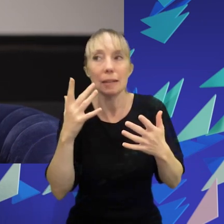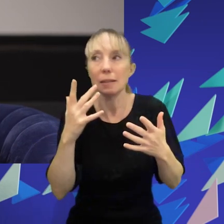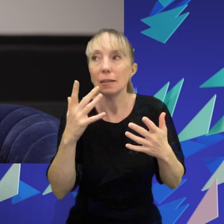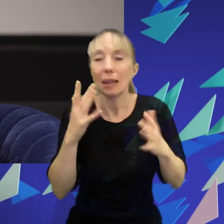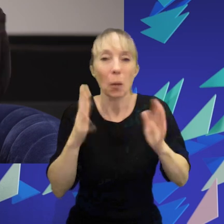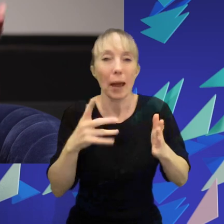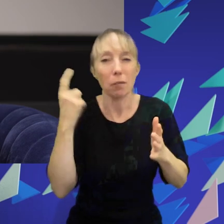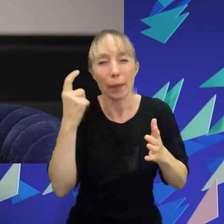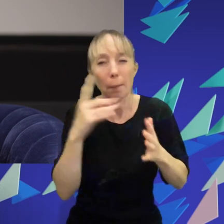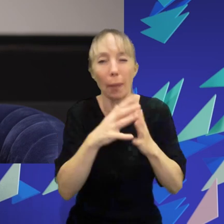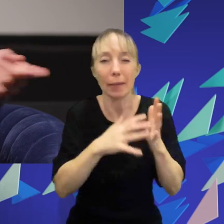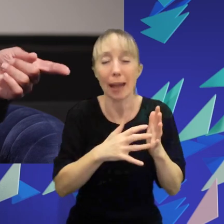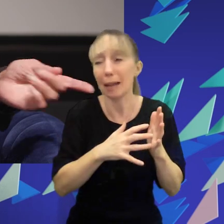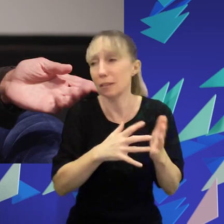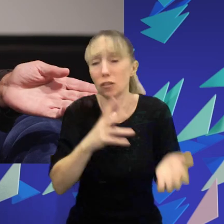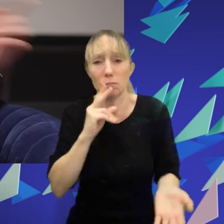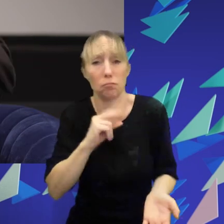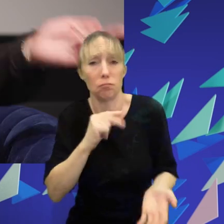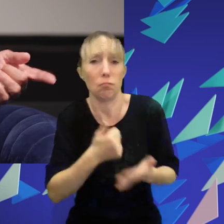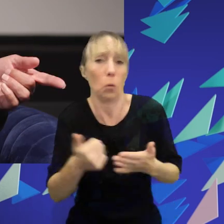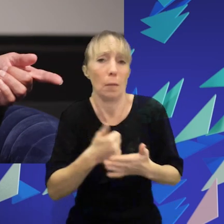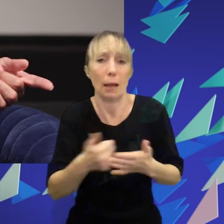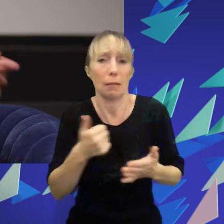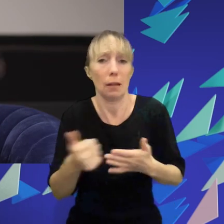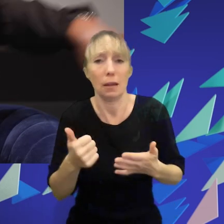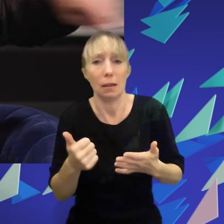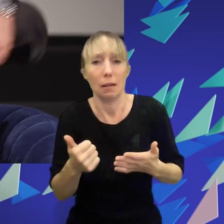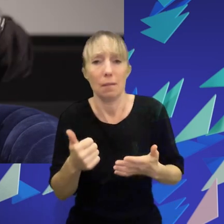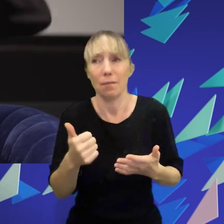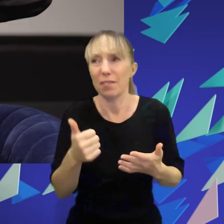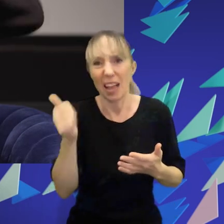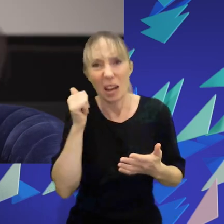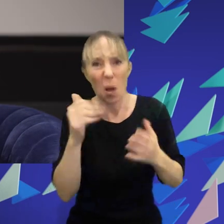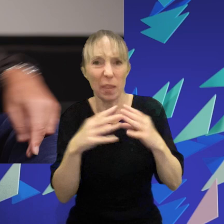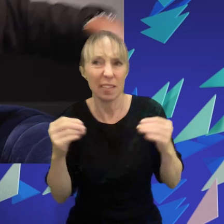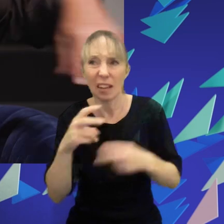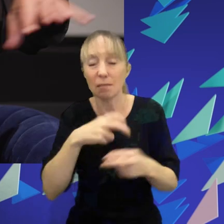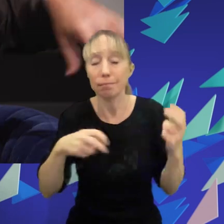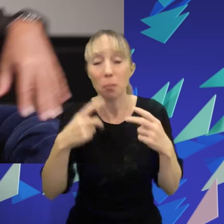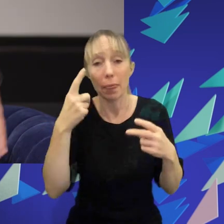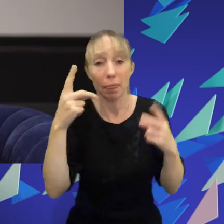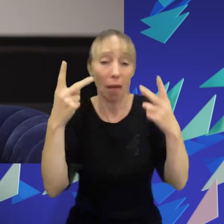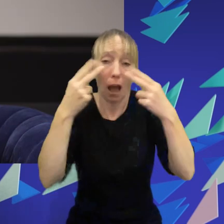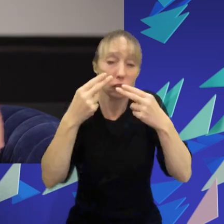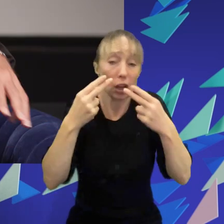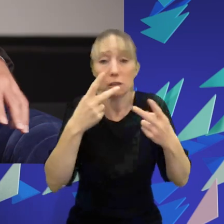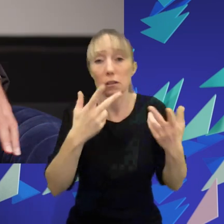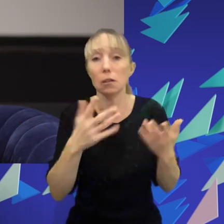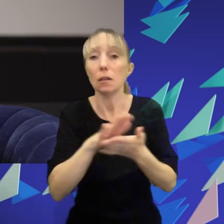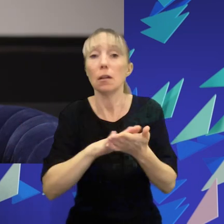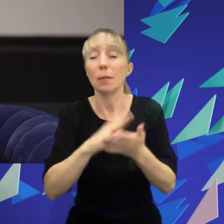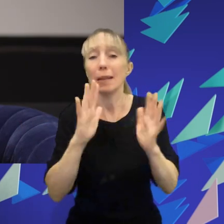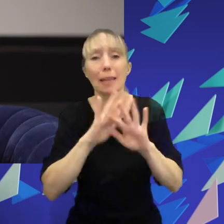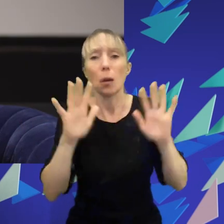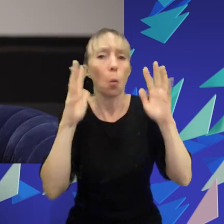needs, right, the text, they can say it, you know, upside down, they can do the scene even with the eyes closed, then they are